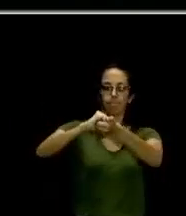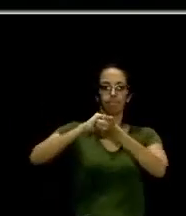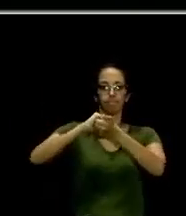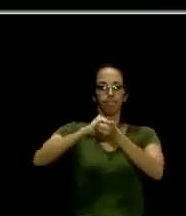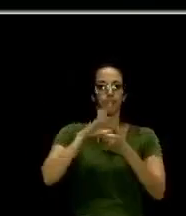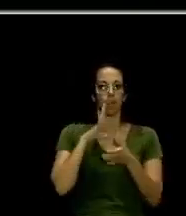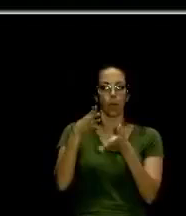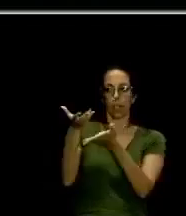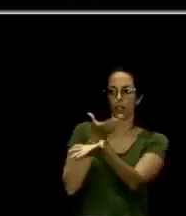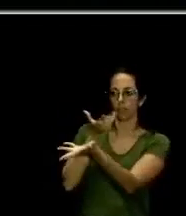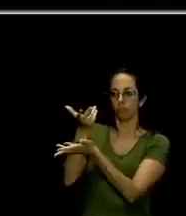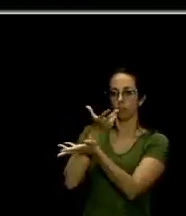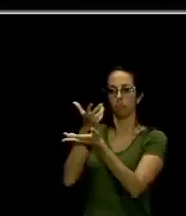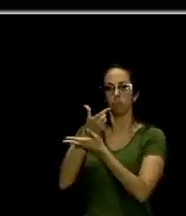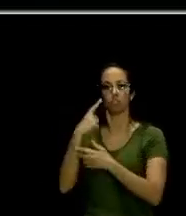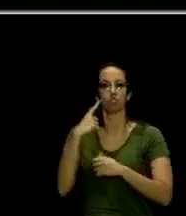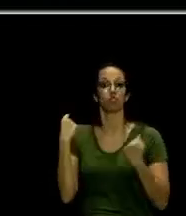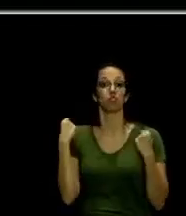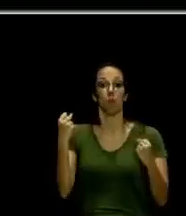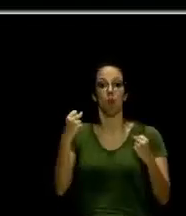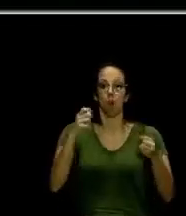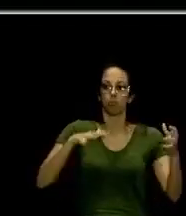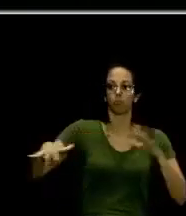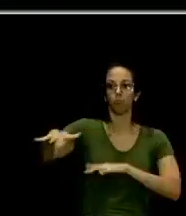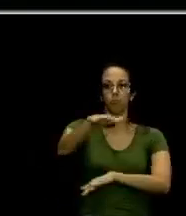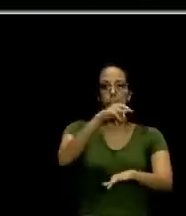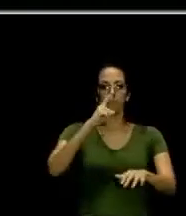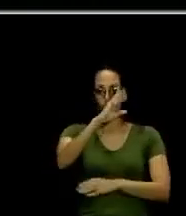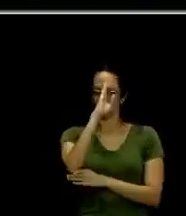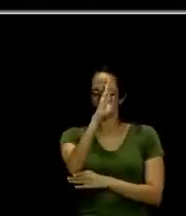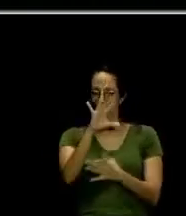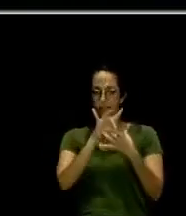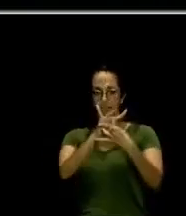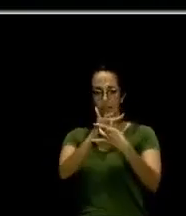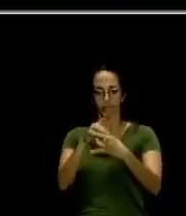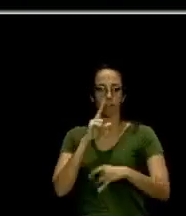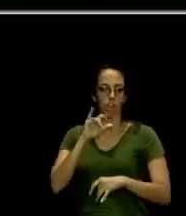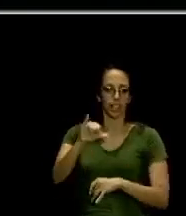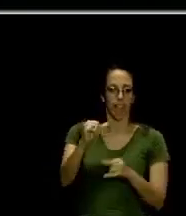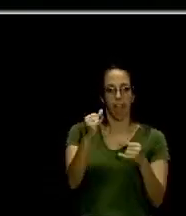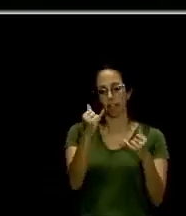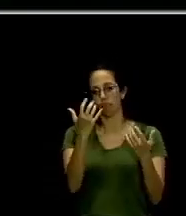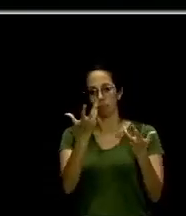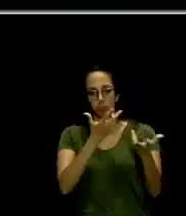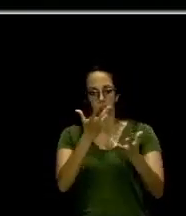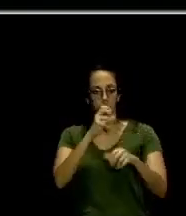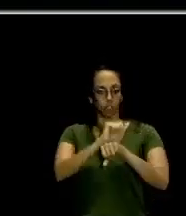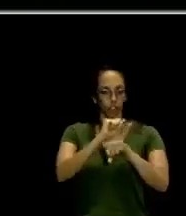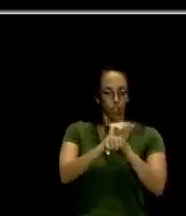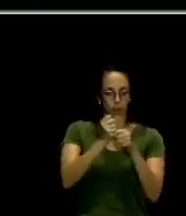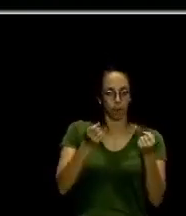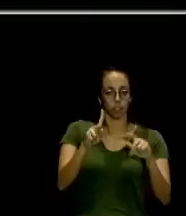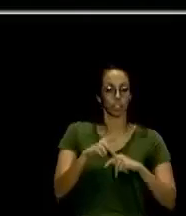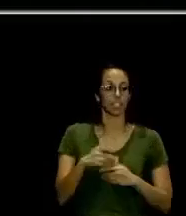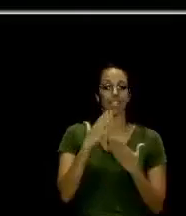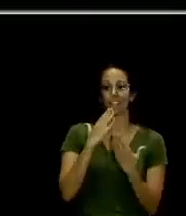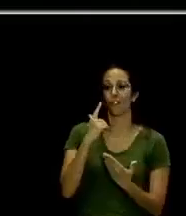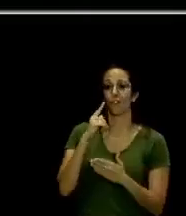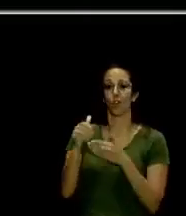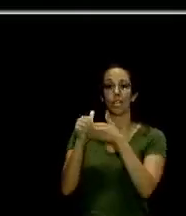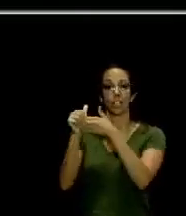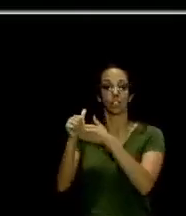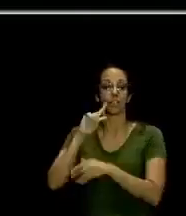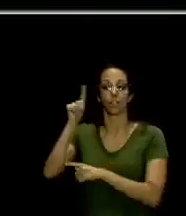today's strong economy are in need of a direct connection to that talent pipeline. We are also so thankful to the leadership of